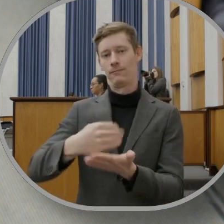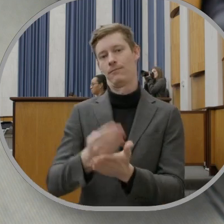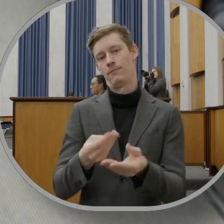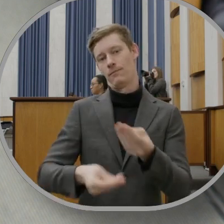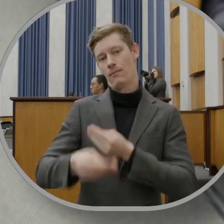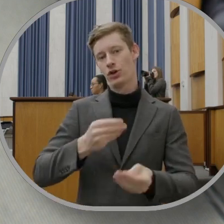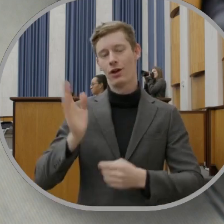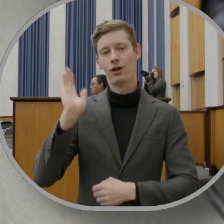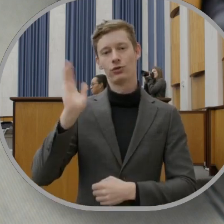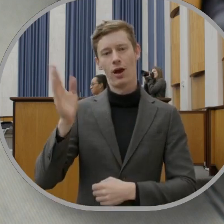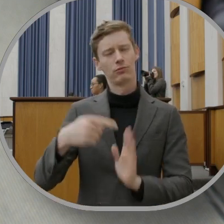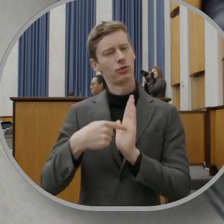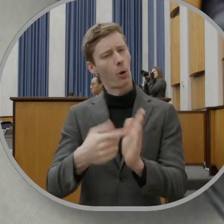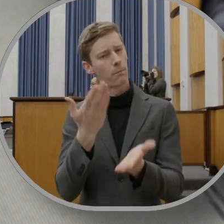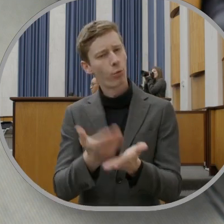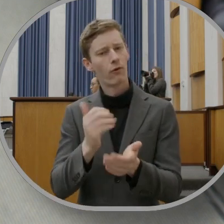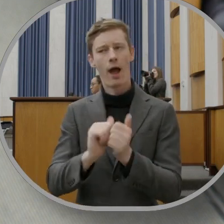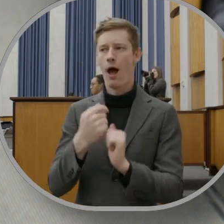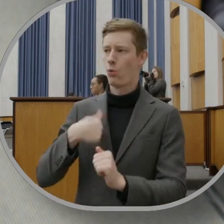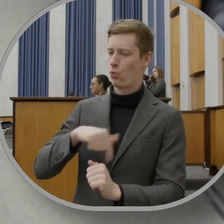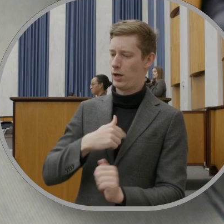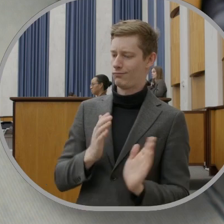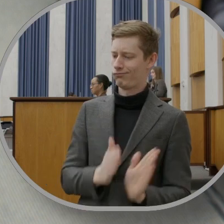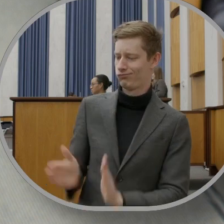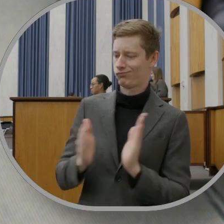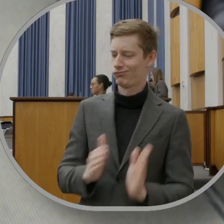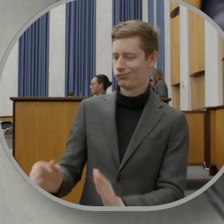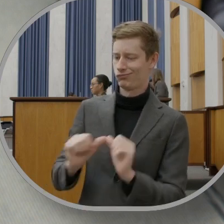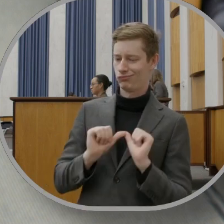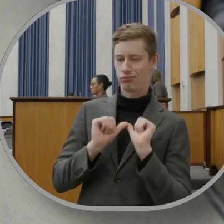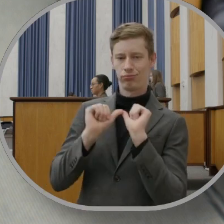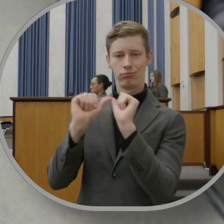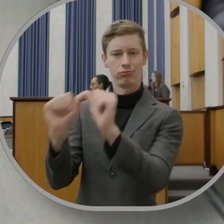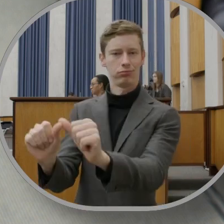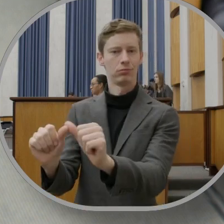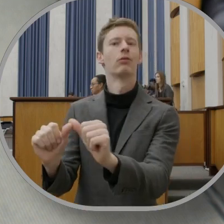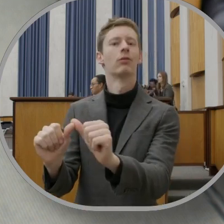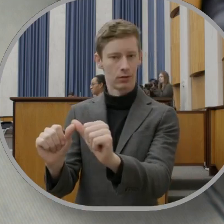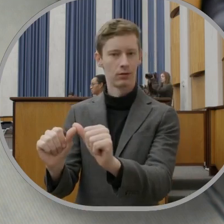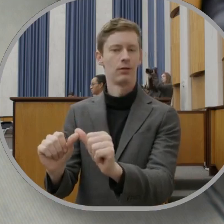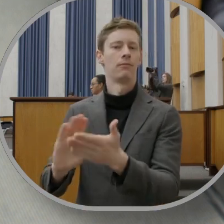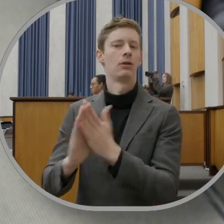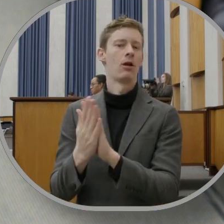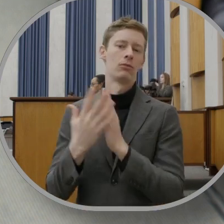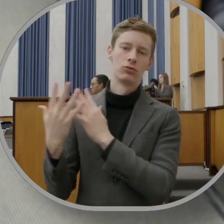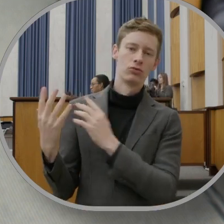to you how we plan to continue that progress and solidify our position as